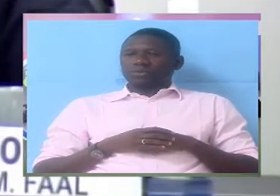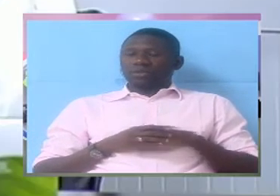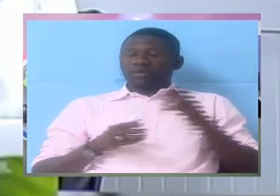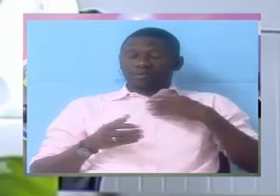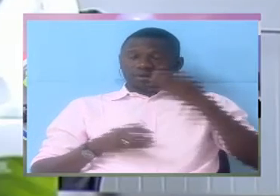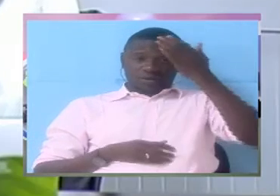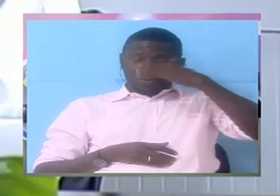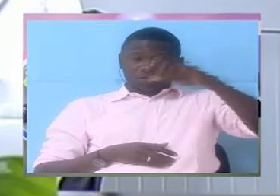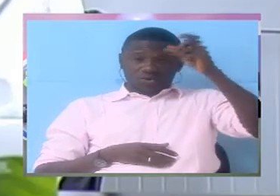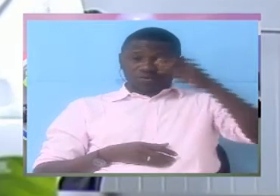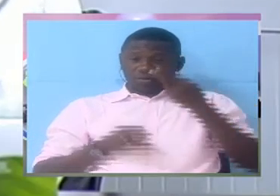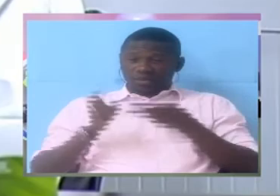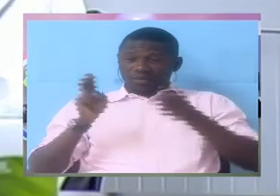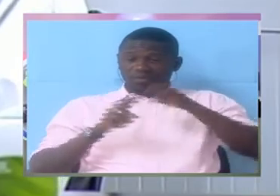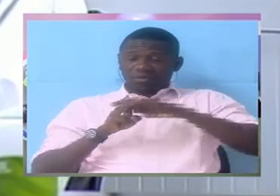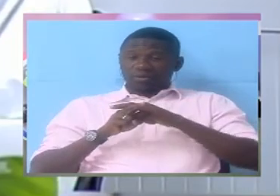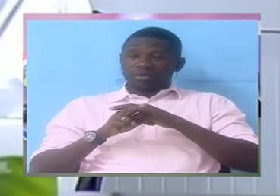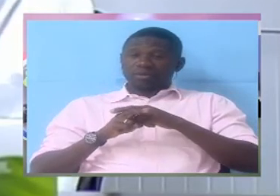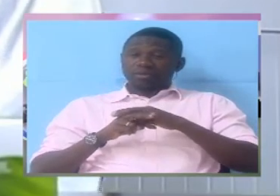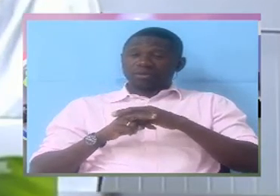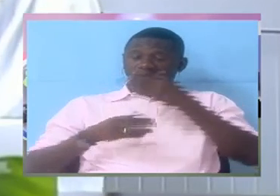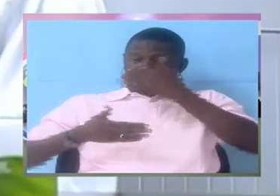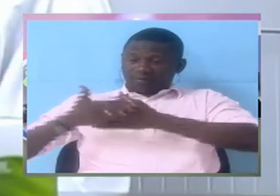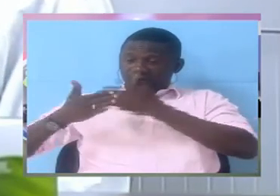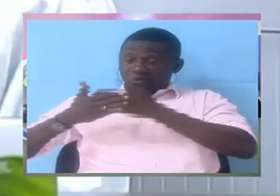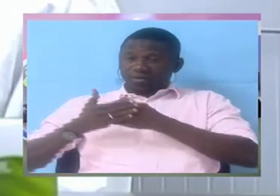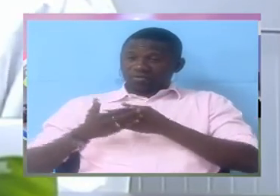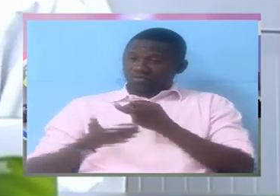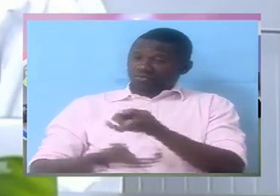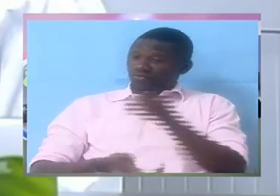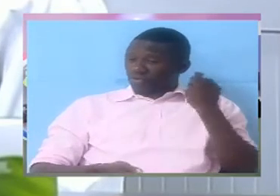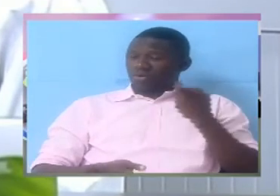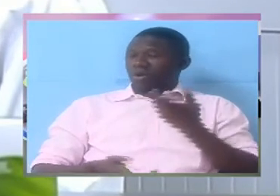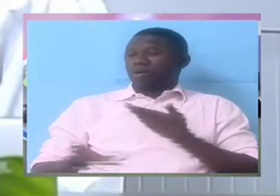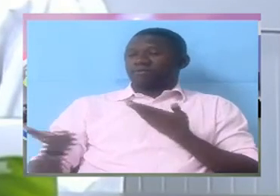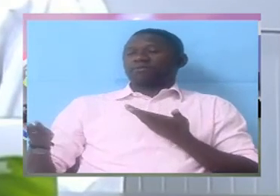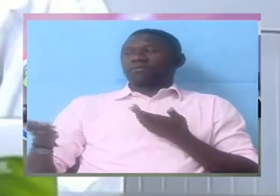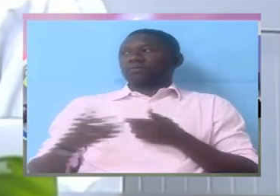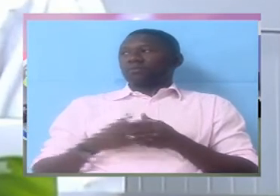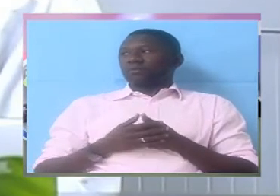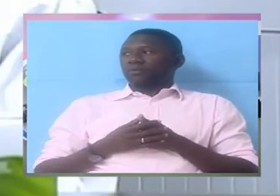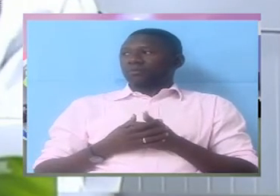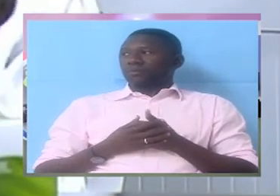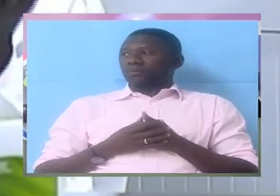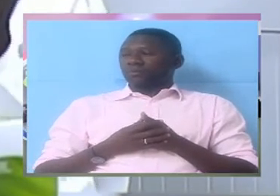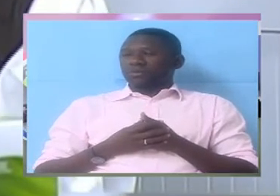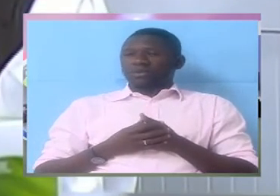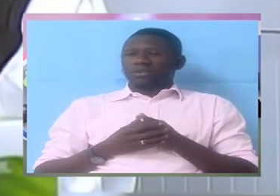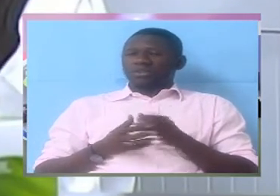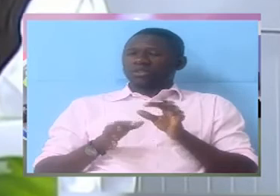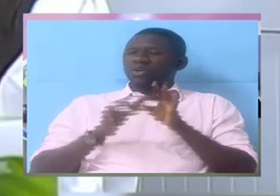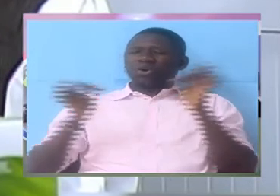commission's report in the file, in the case file, was stolen. It's a long story, lead